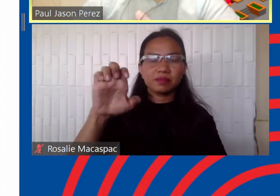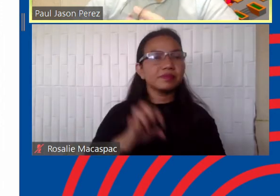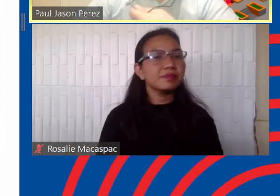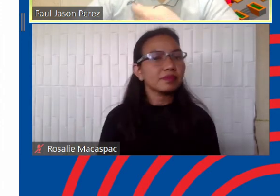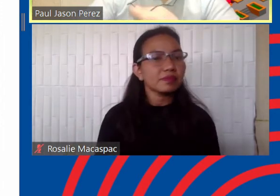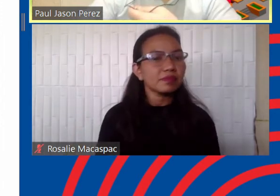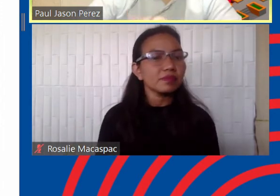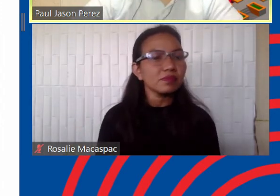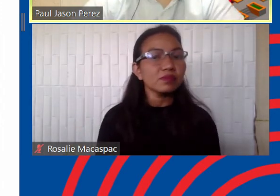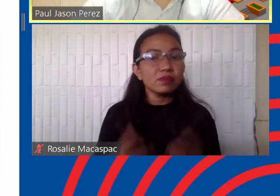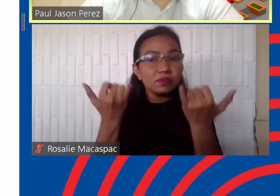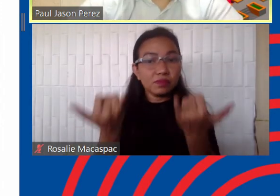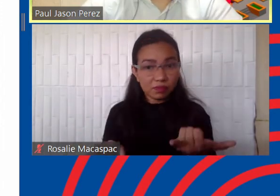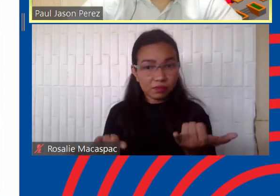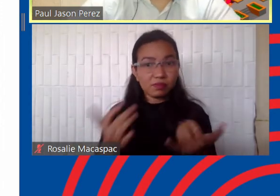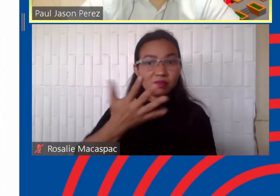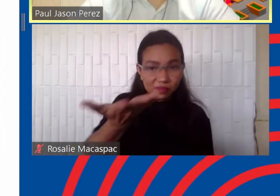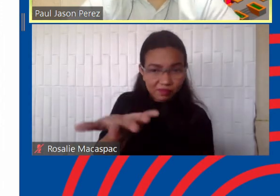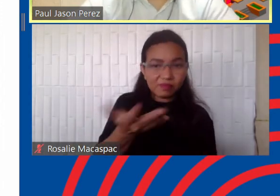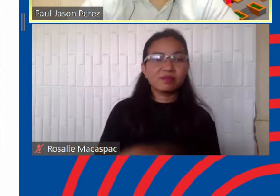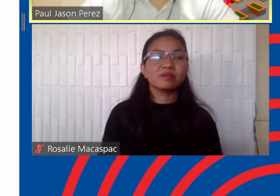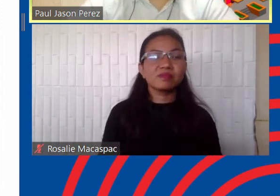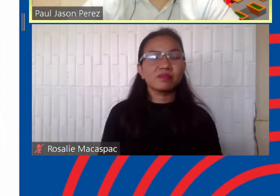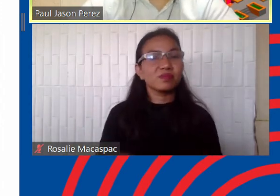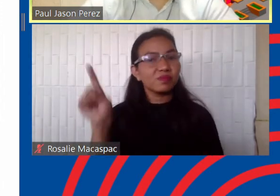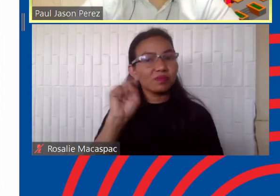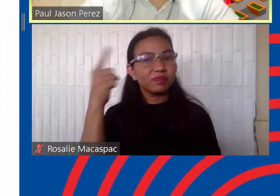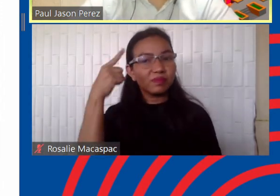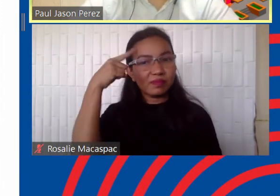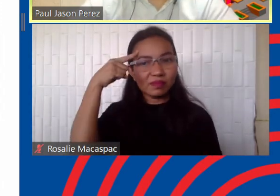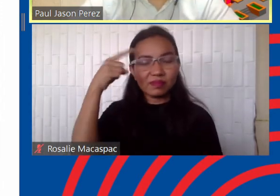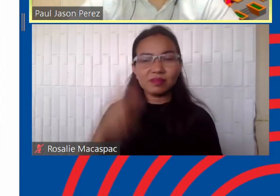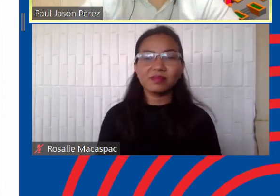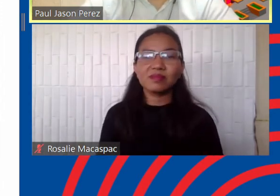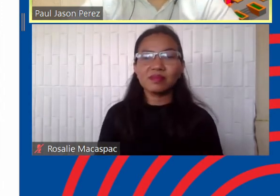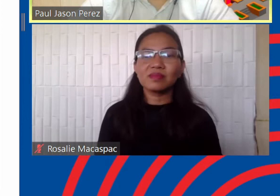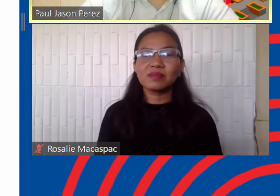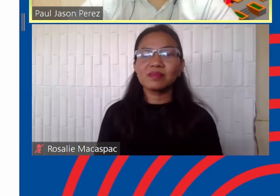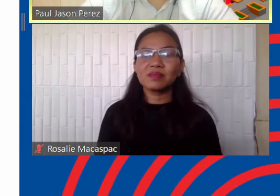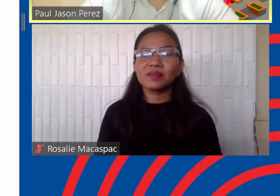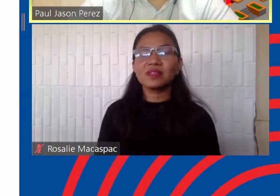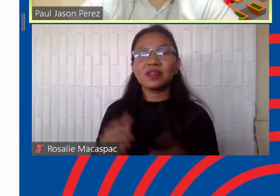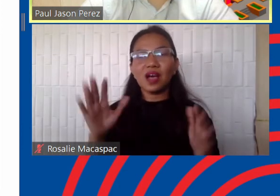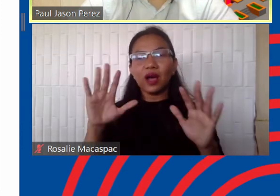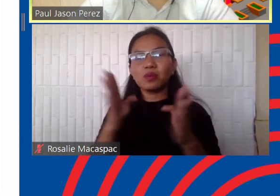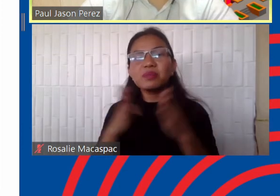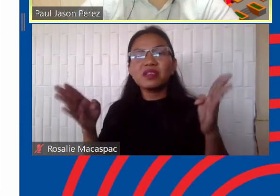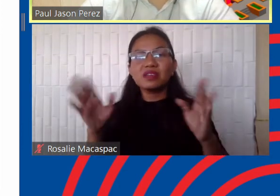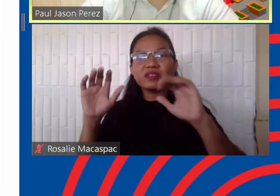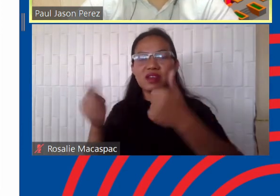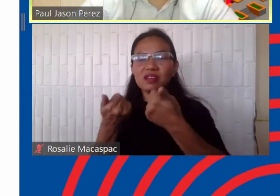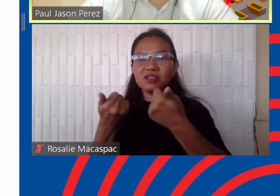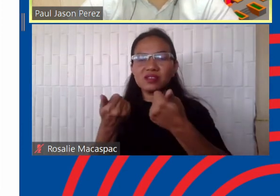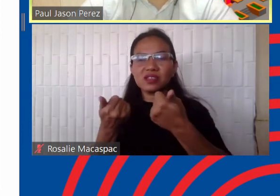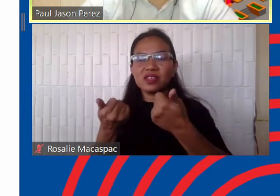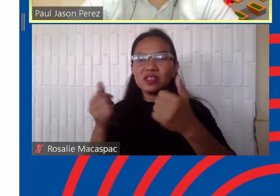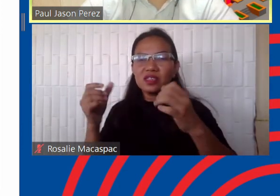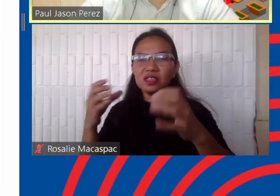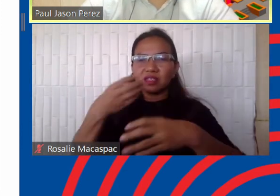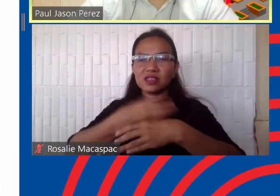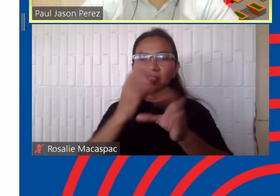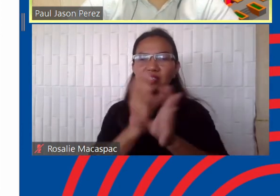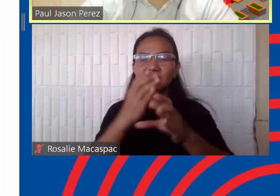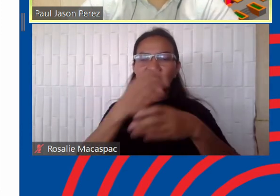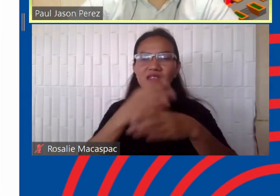Okay, so now it's your turn. What do you think is the biggest challenge in establishing a